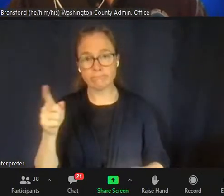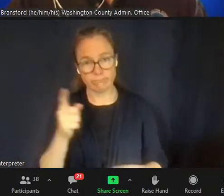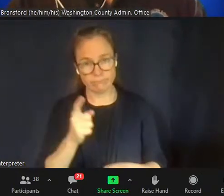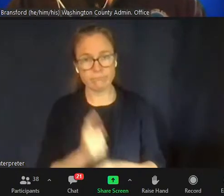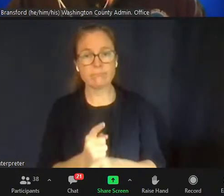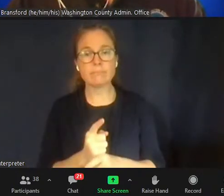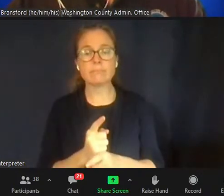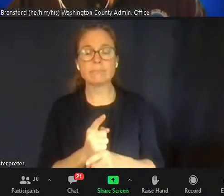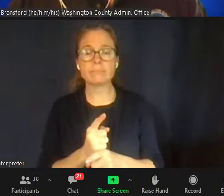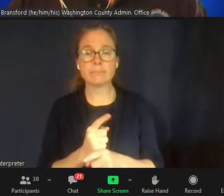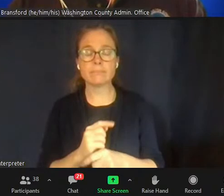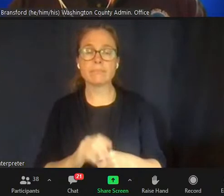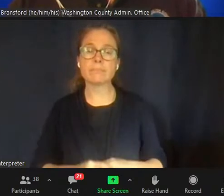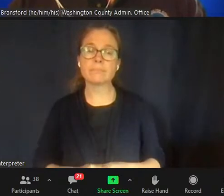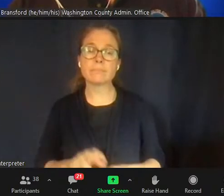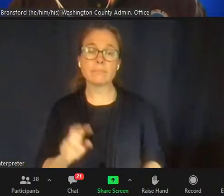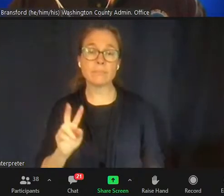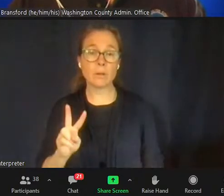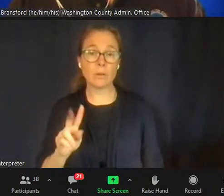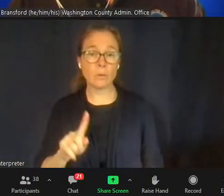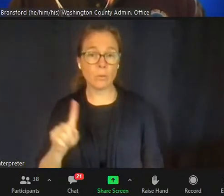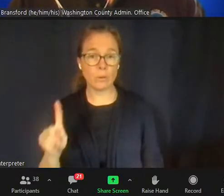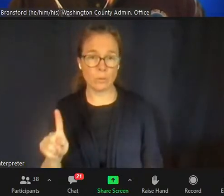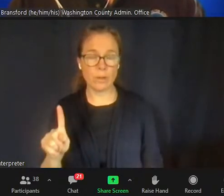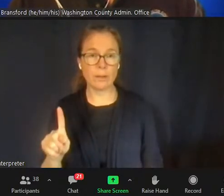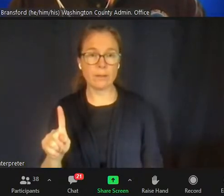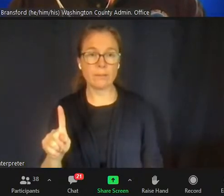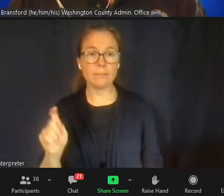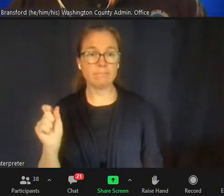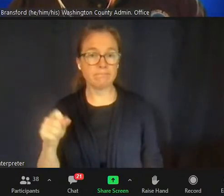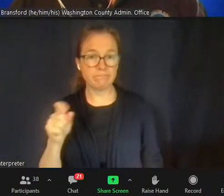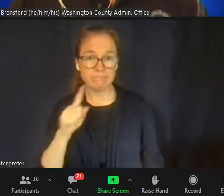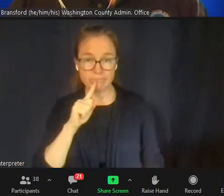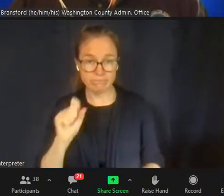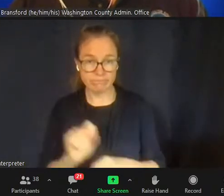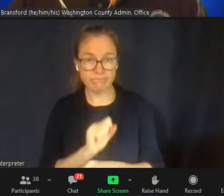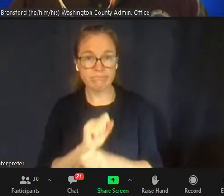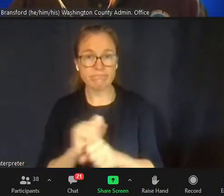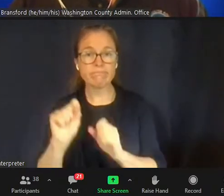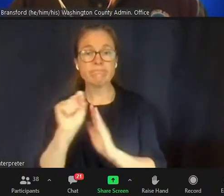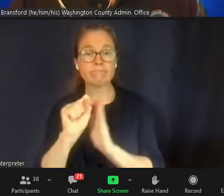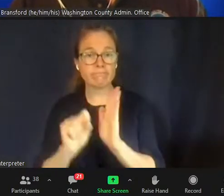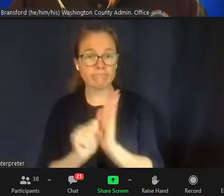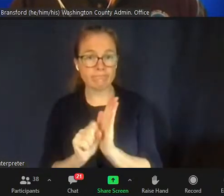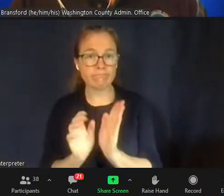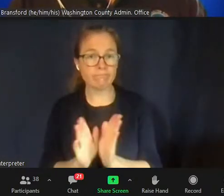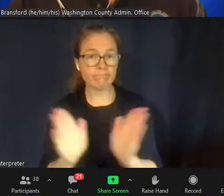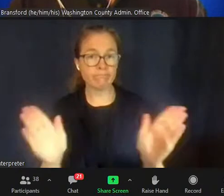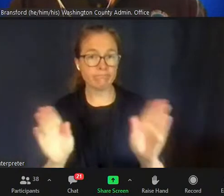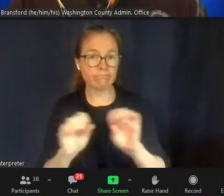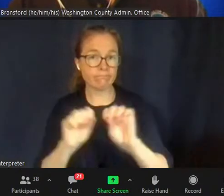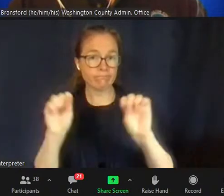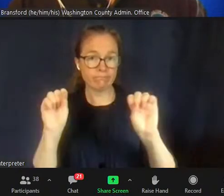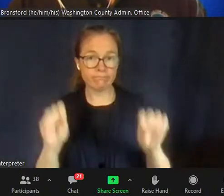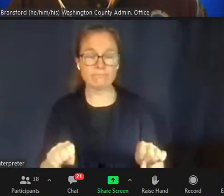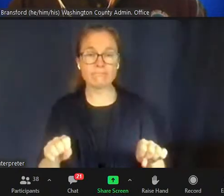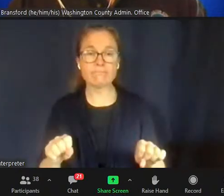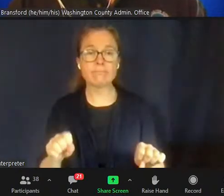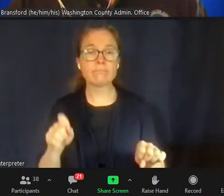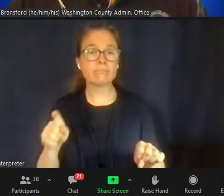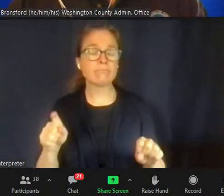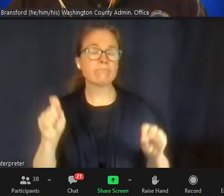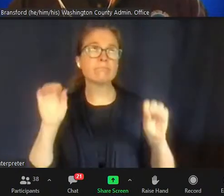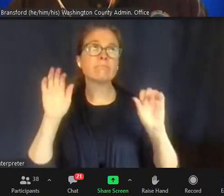absolutely correct. 211 is a state system, and they are a